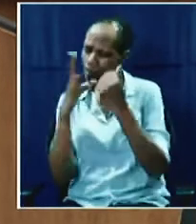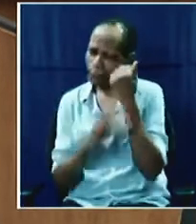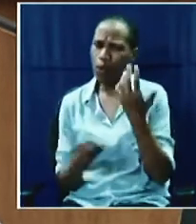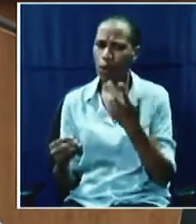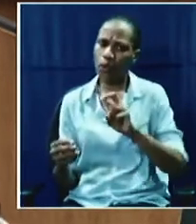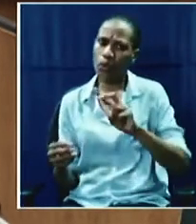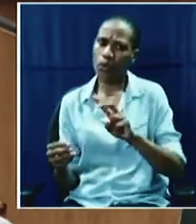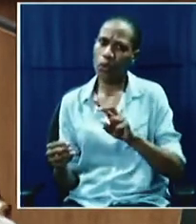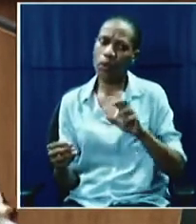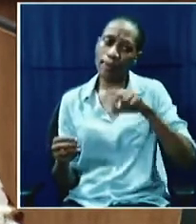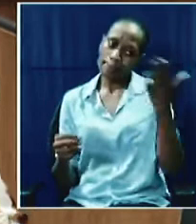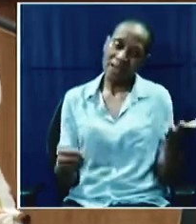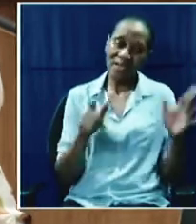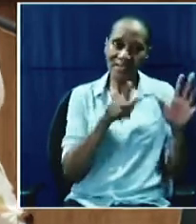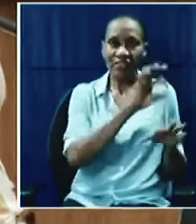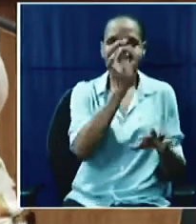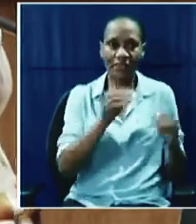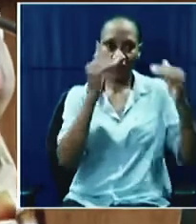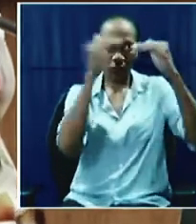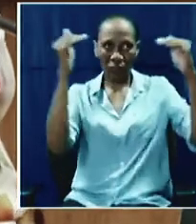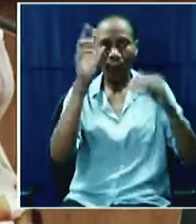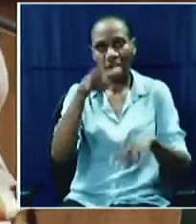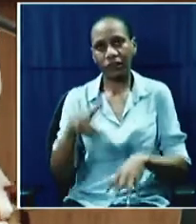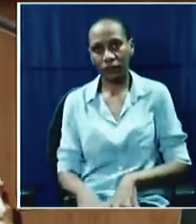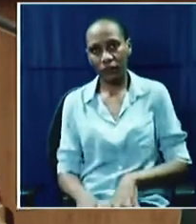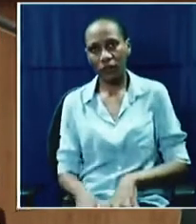compared to 7% average.